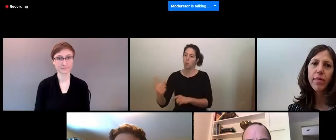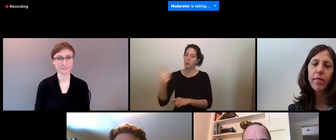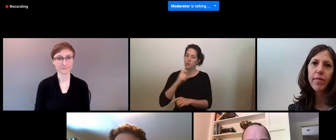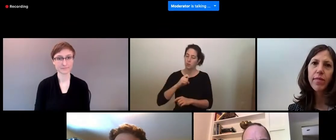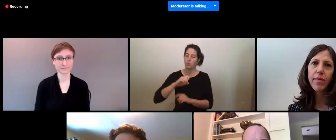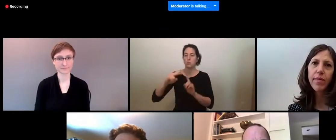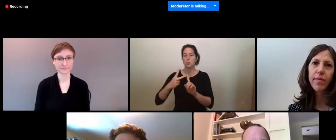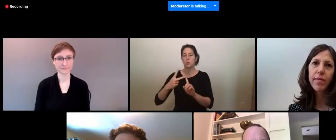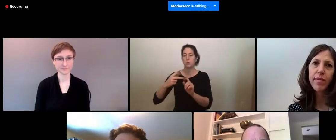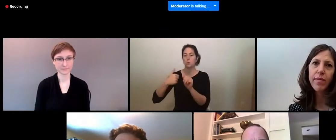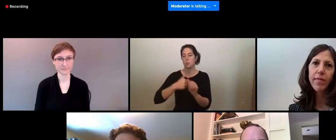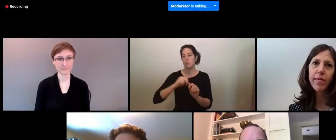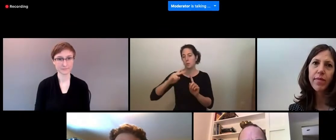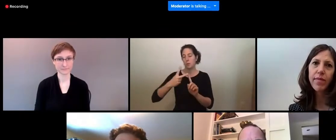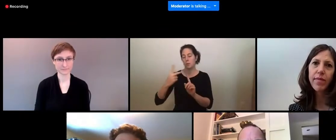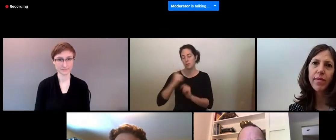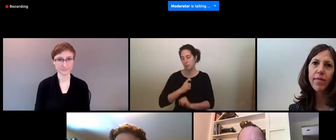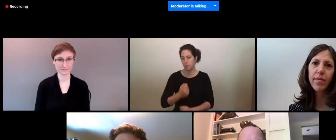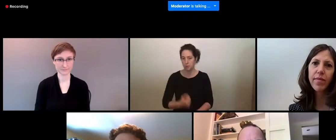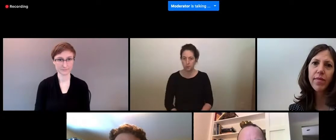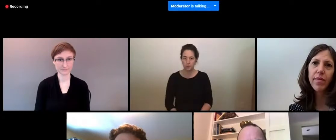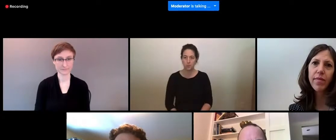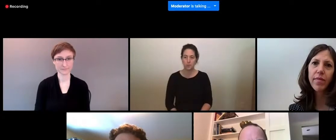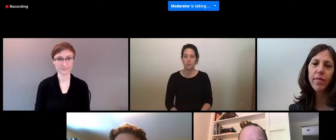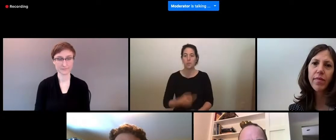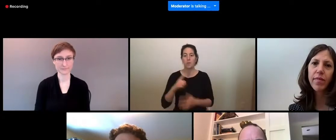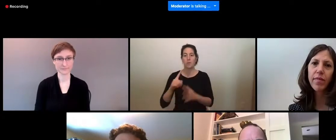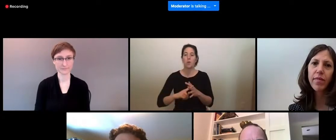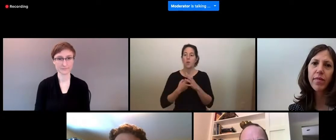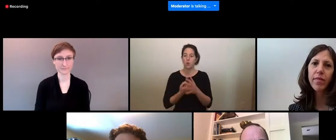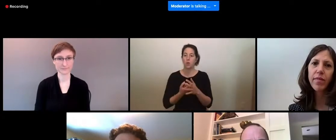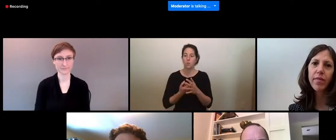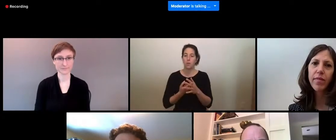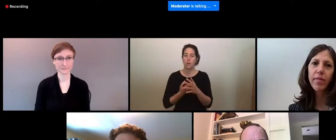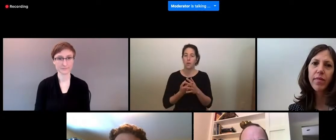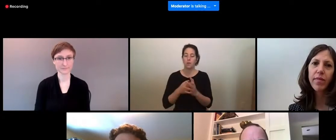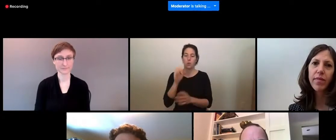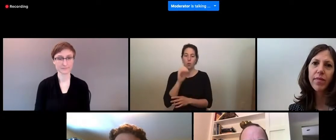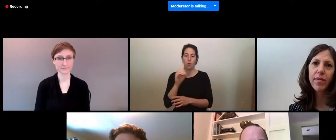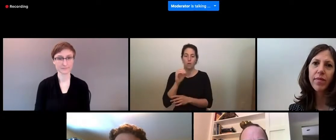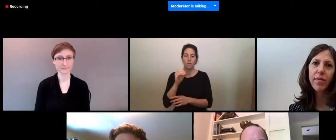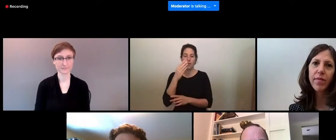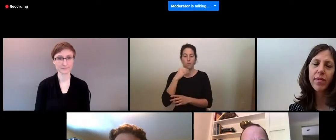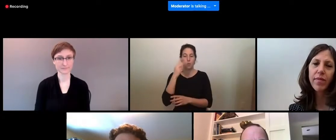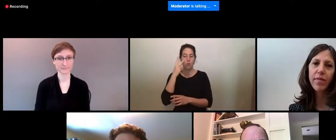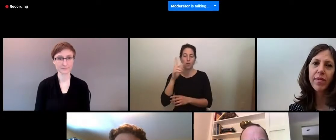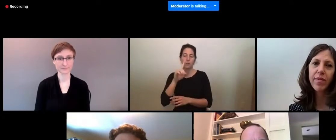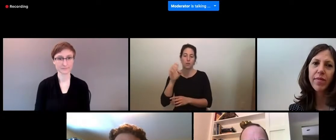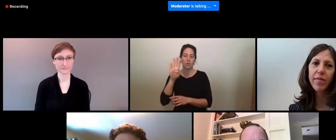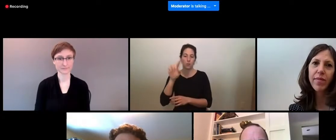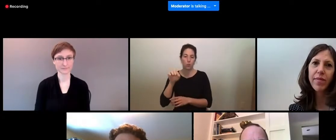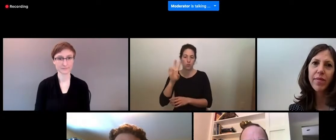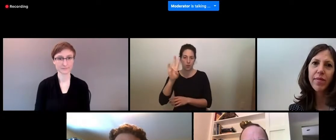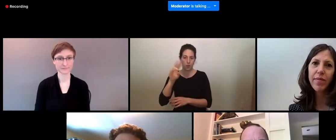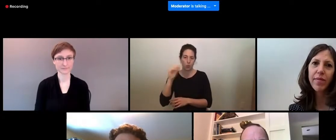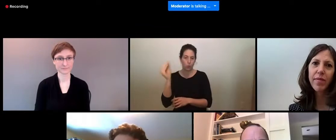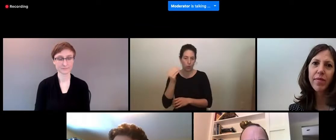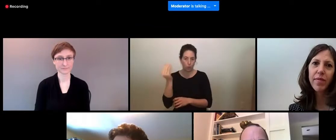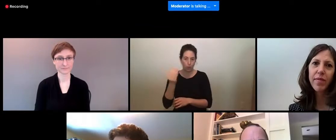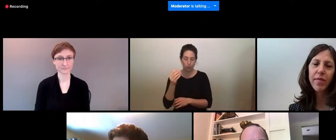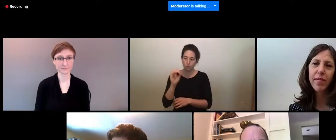suivi. Alors, on commence avec Olivier Beauregard avec 104.7 Outaouais.